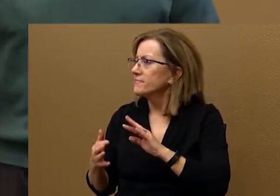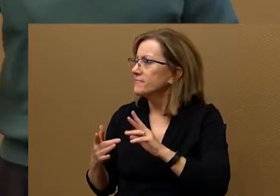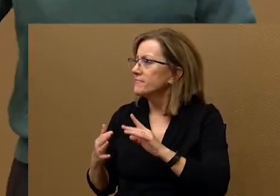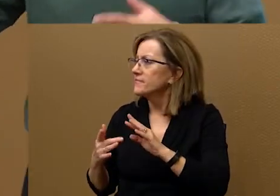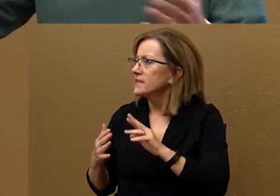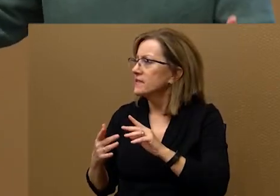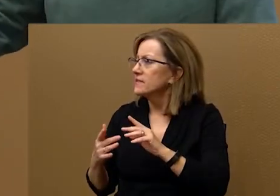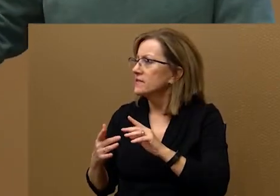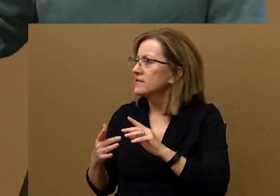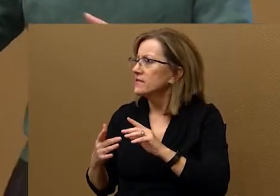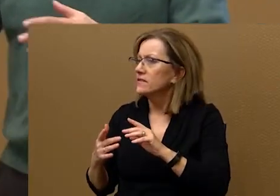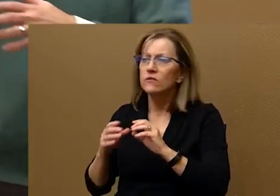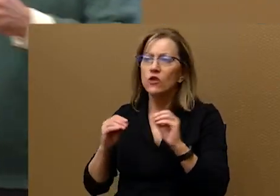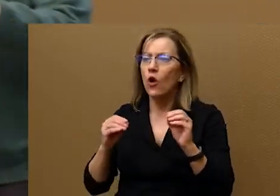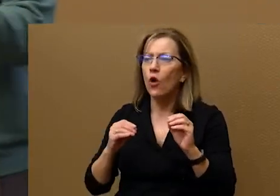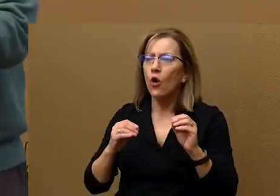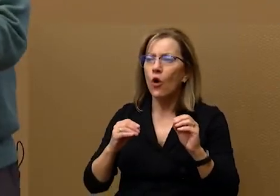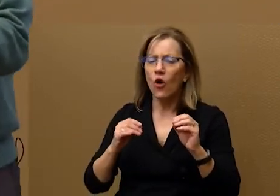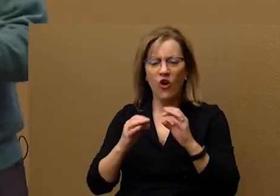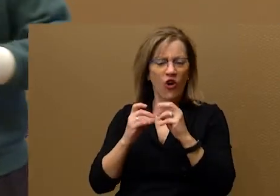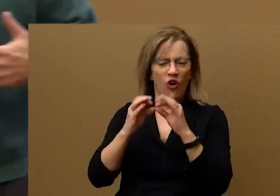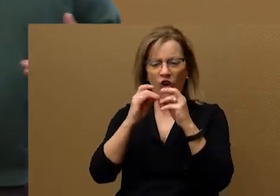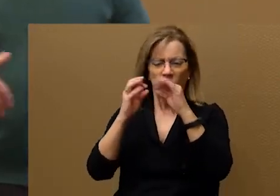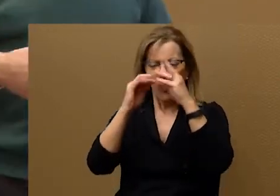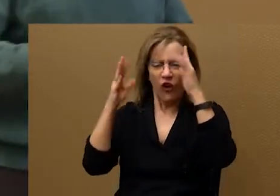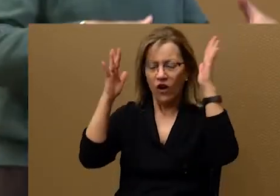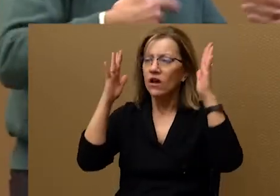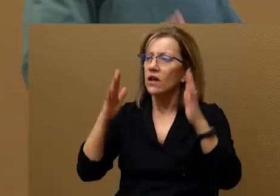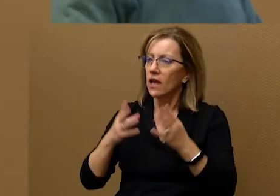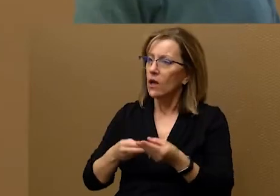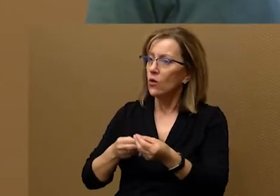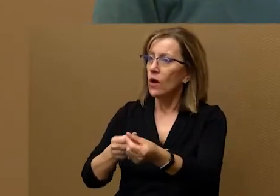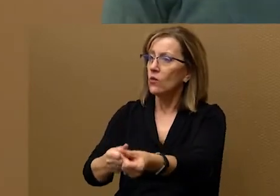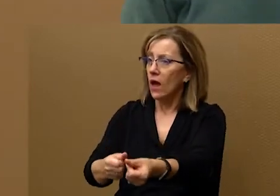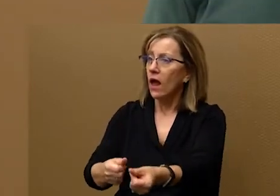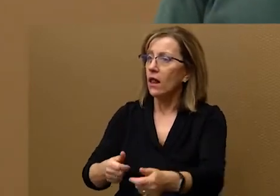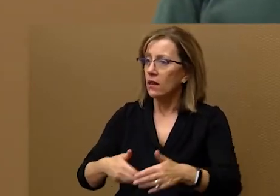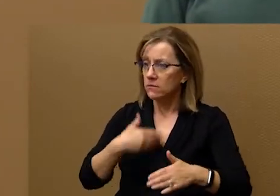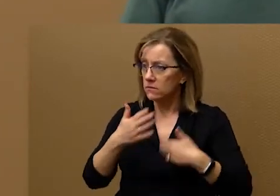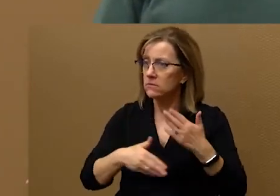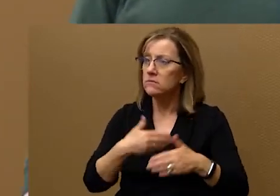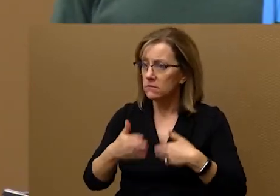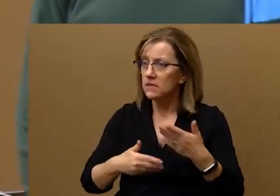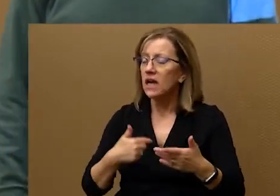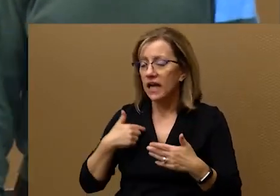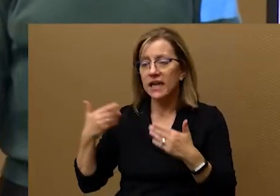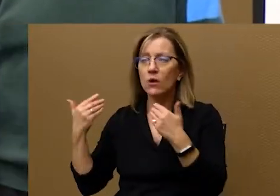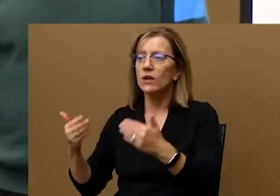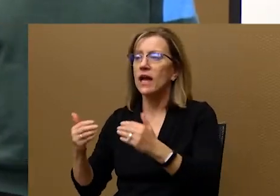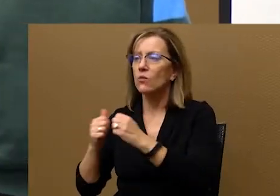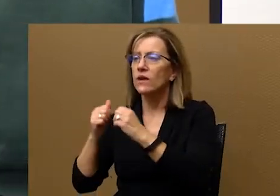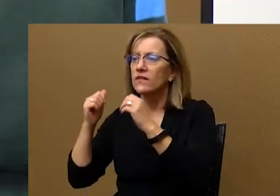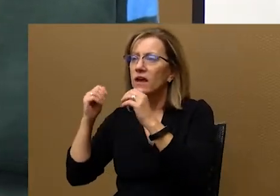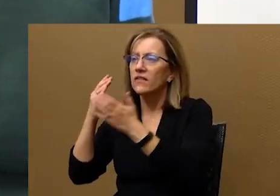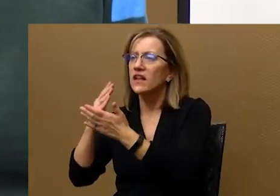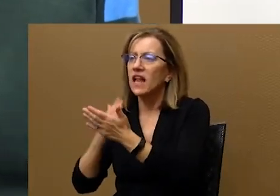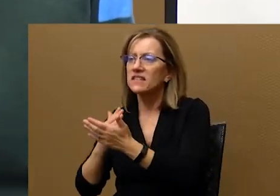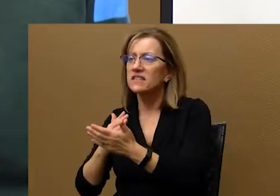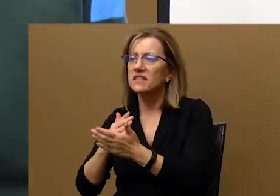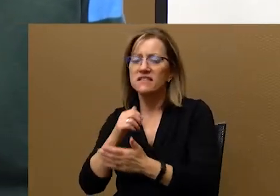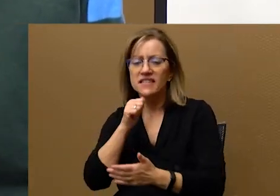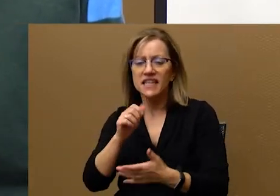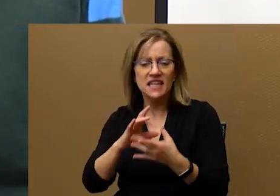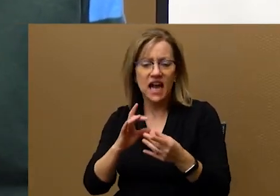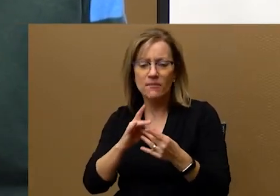since there was no fuss, it all went well, I just went on with the lesson. And actually didn't comment, didn't notice.